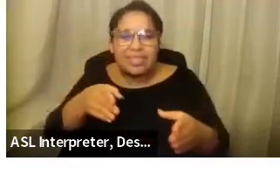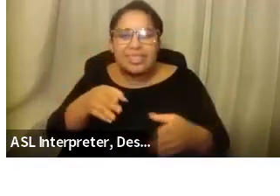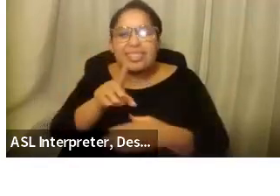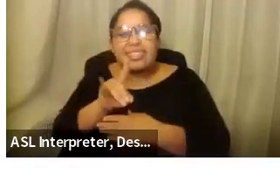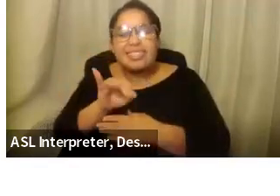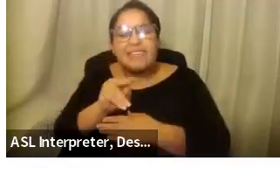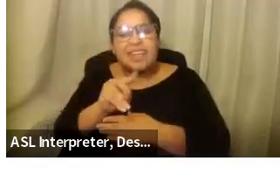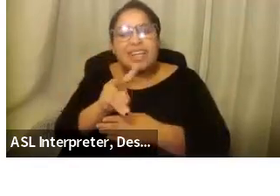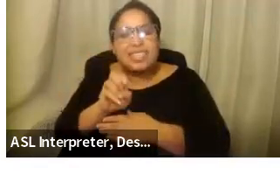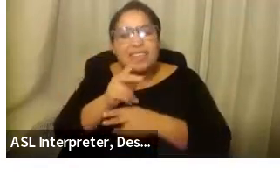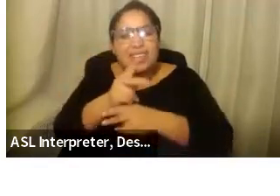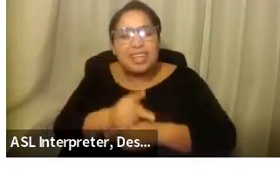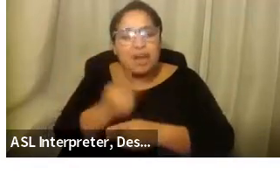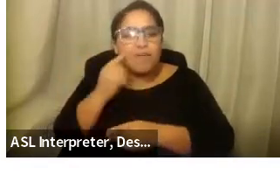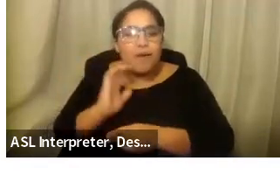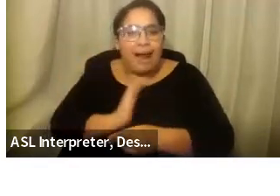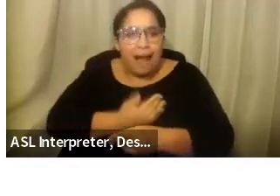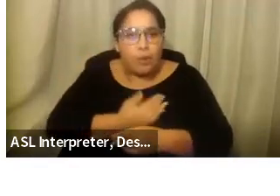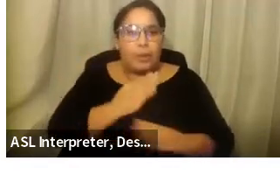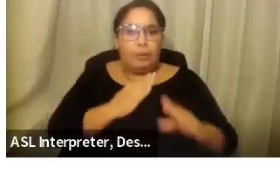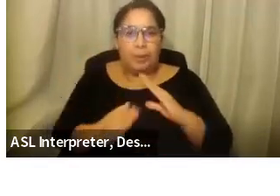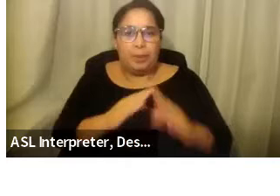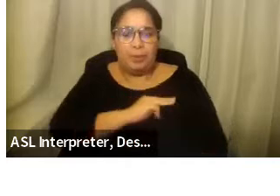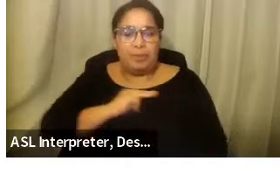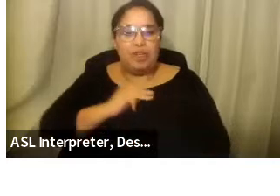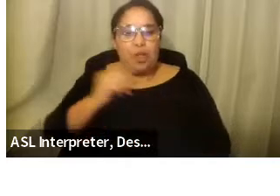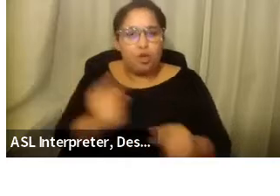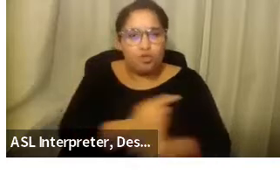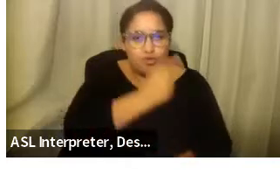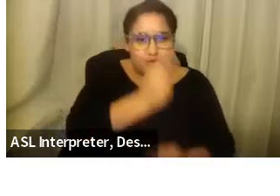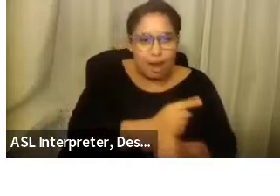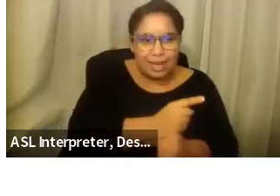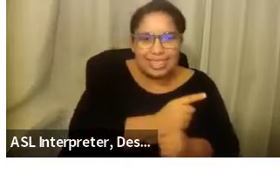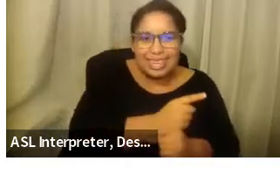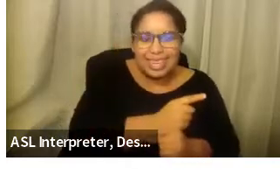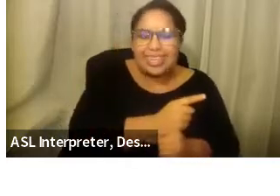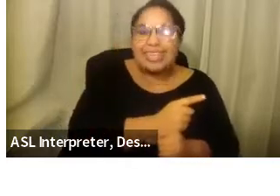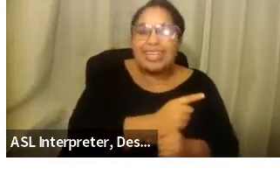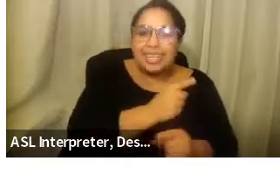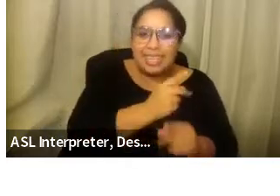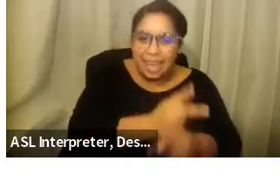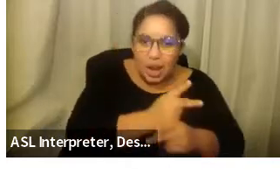care for our community members. So the right care for the right person at the right time in the right way.